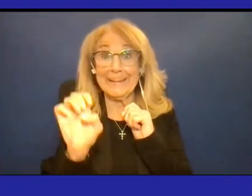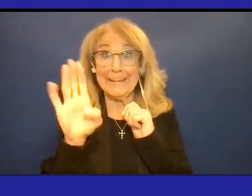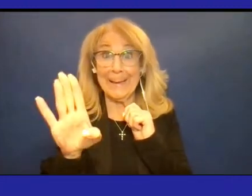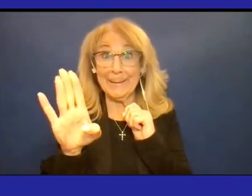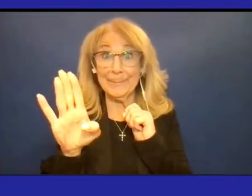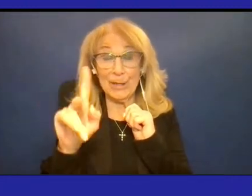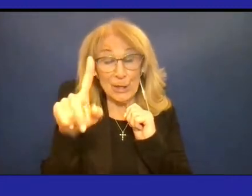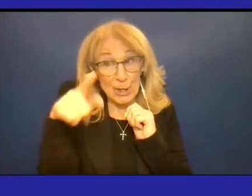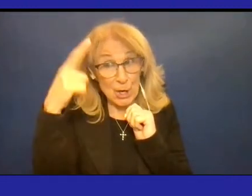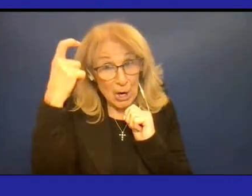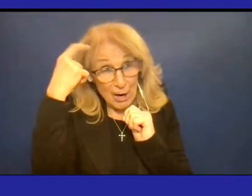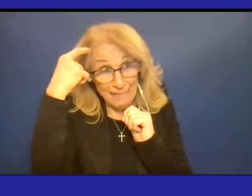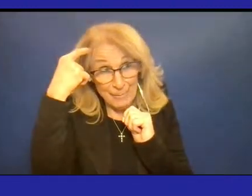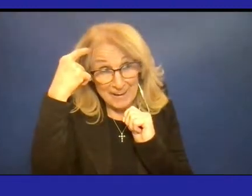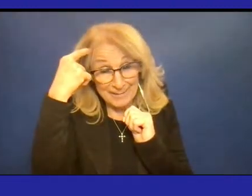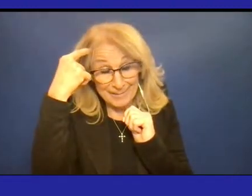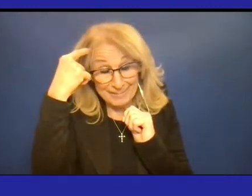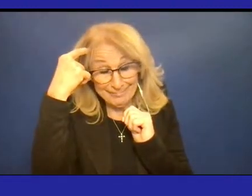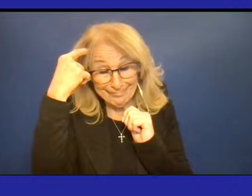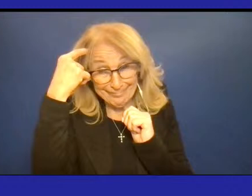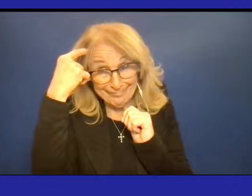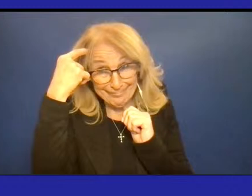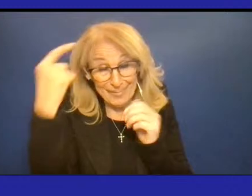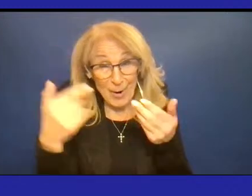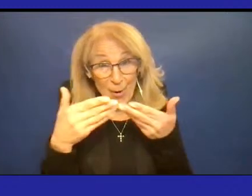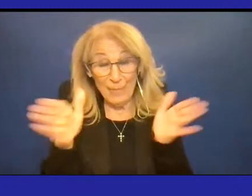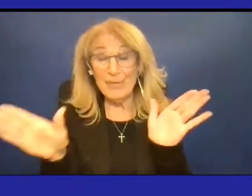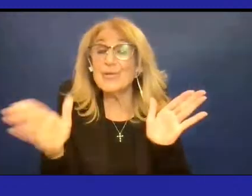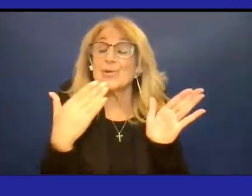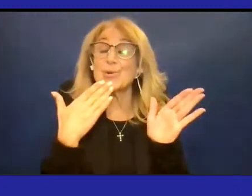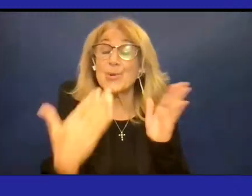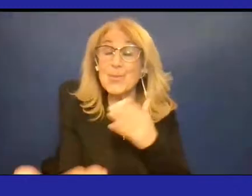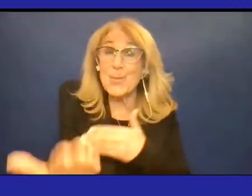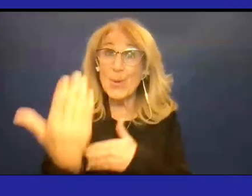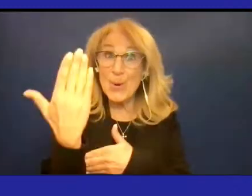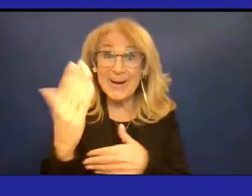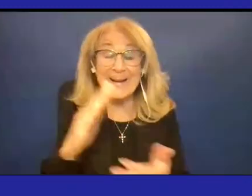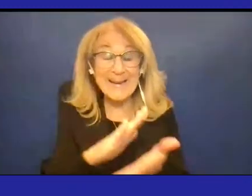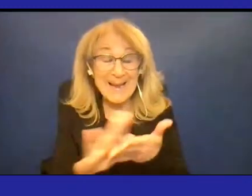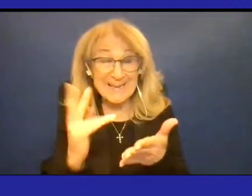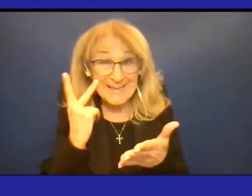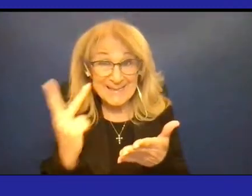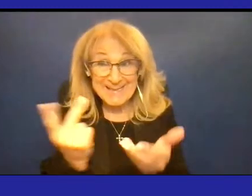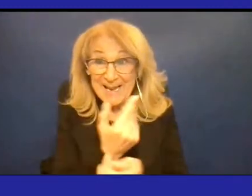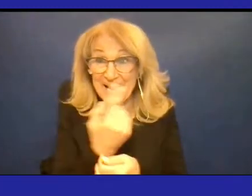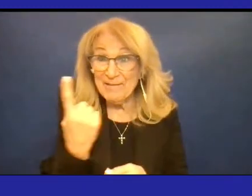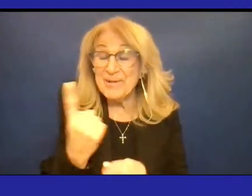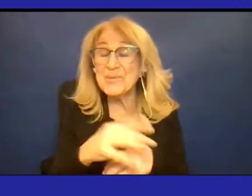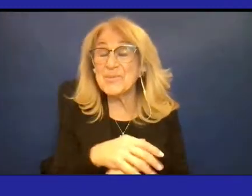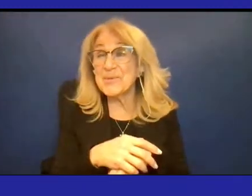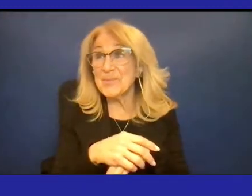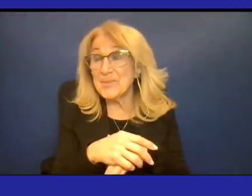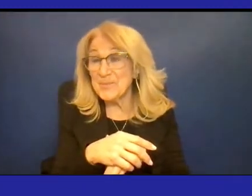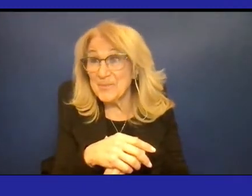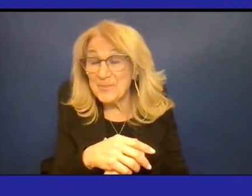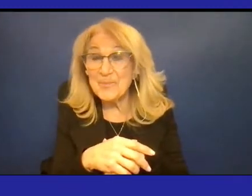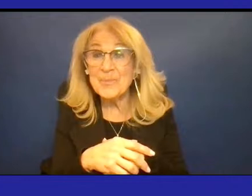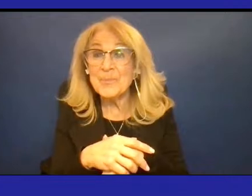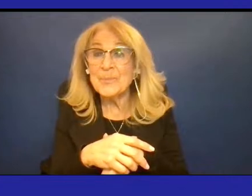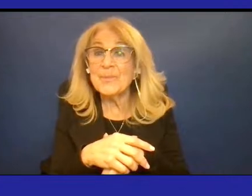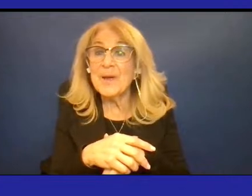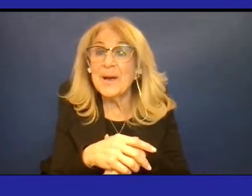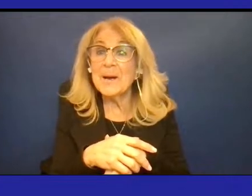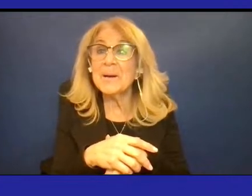governmental affairs overview. Good morning. Nice to see everyone. Could we progress just the next slide? Thank